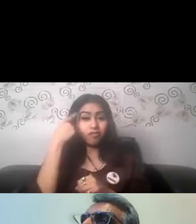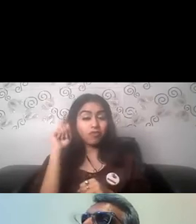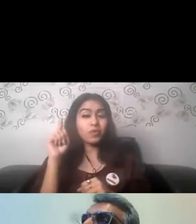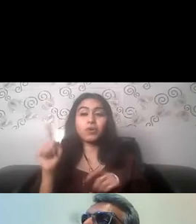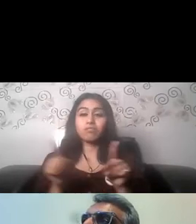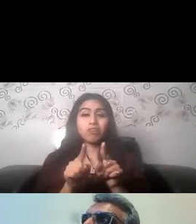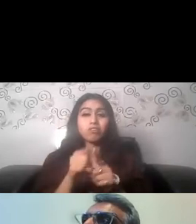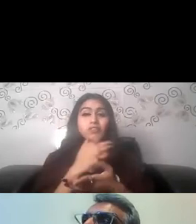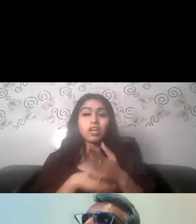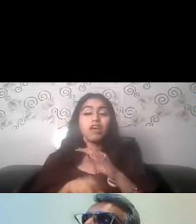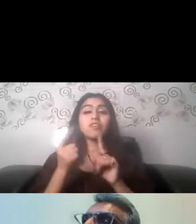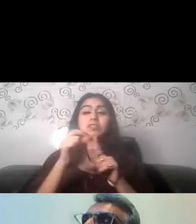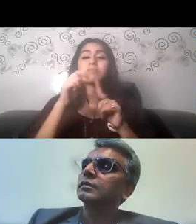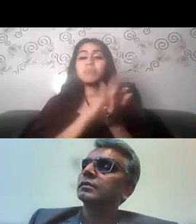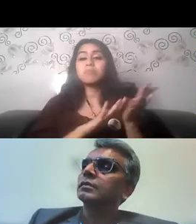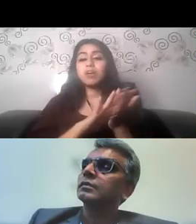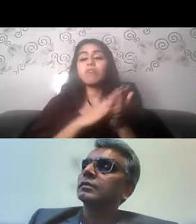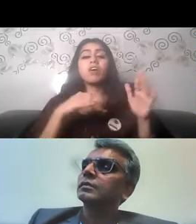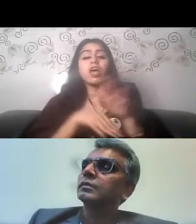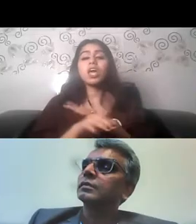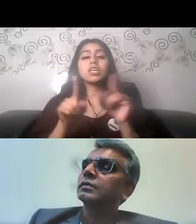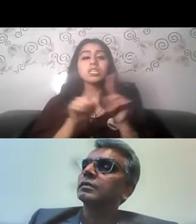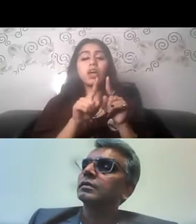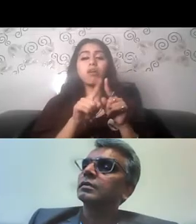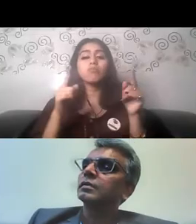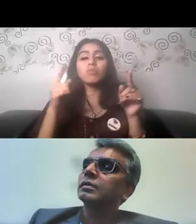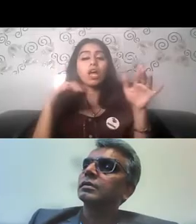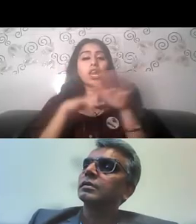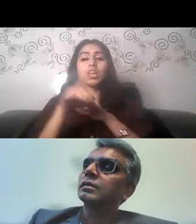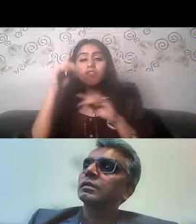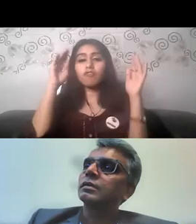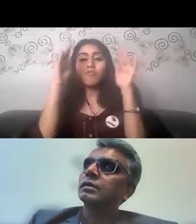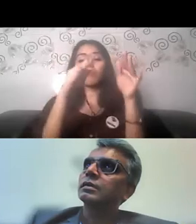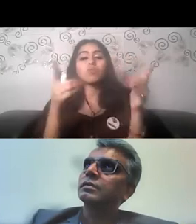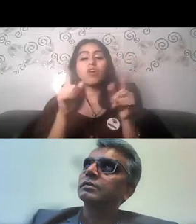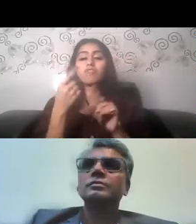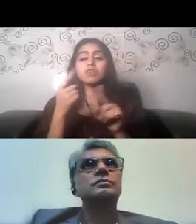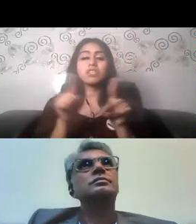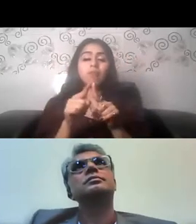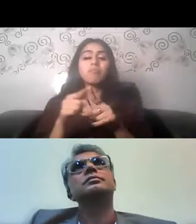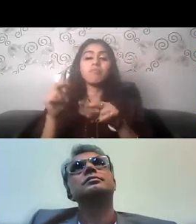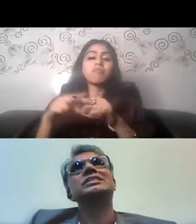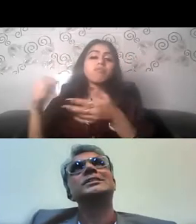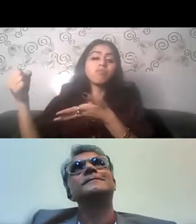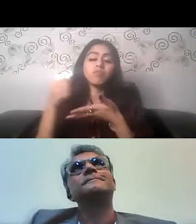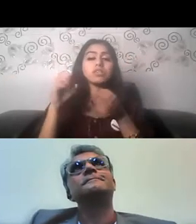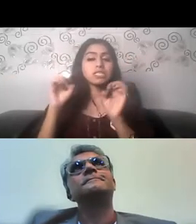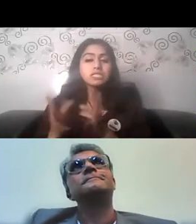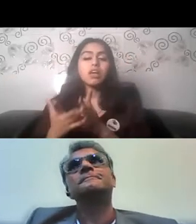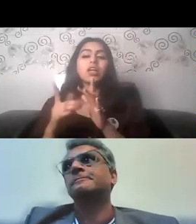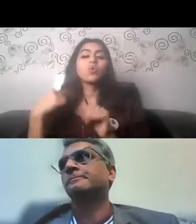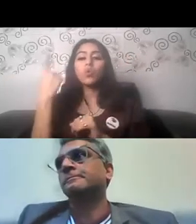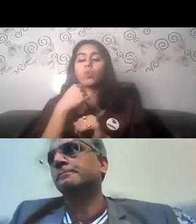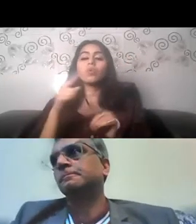with the primary motive of Sarthak in the UK is to generate the funds so that we can work for the empowerment of people back in